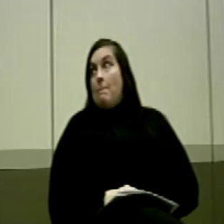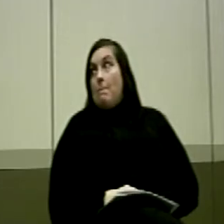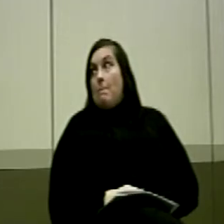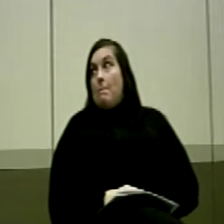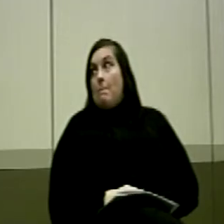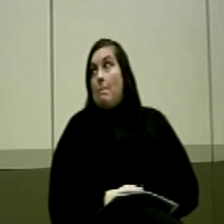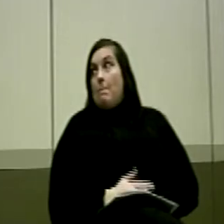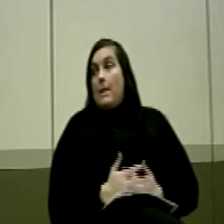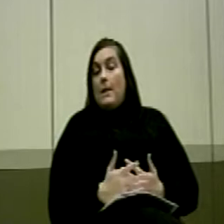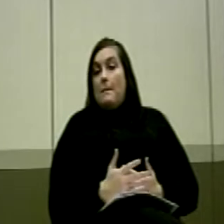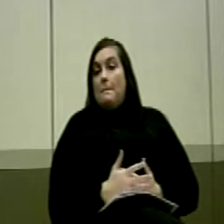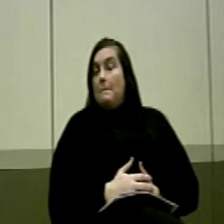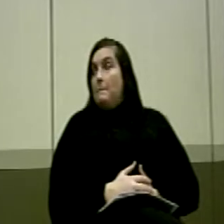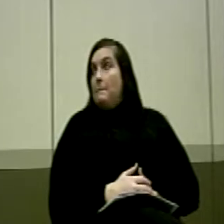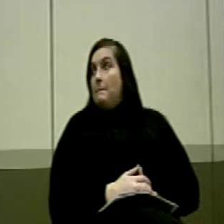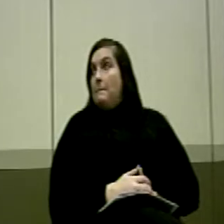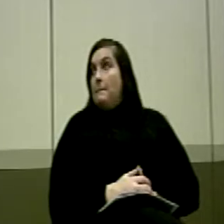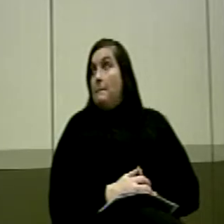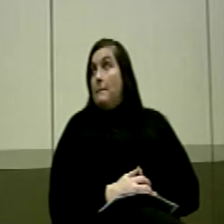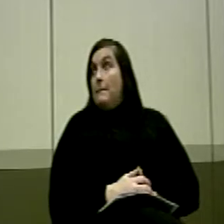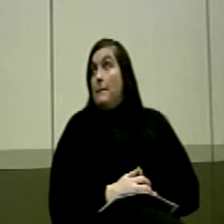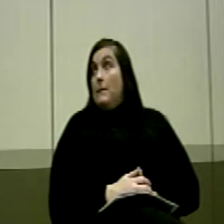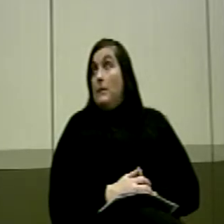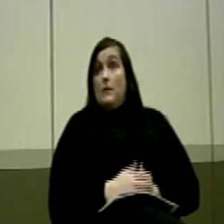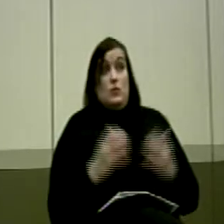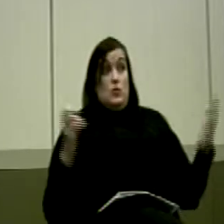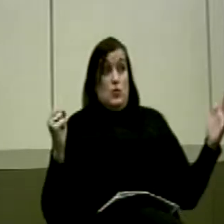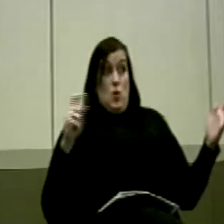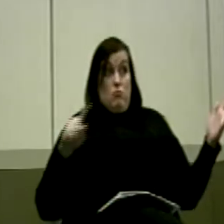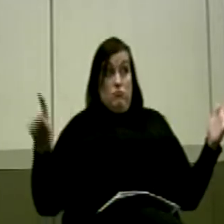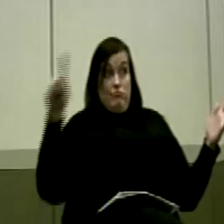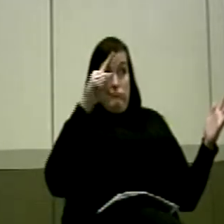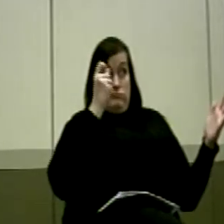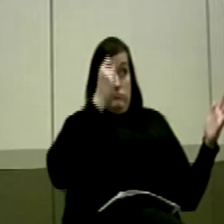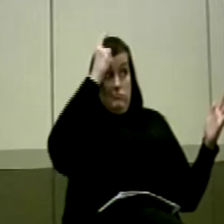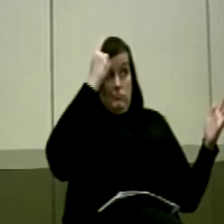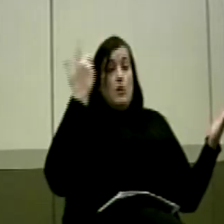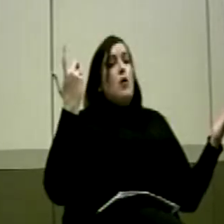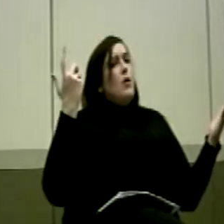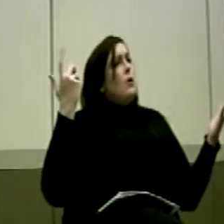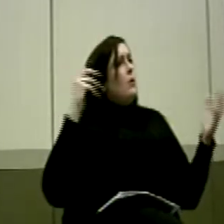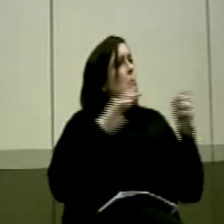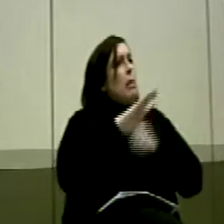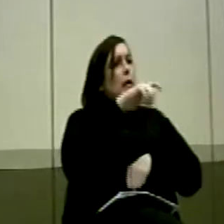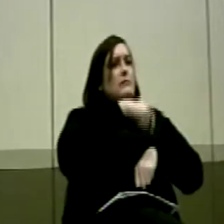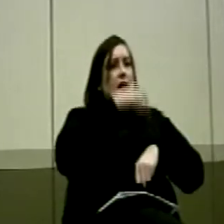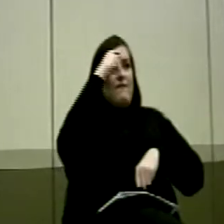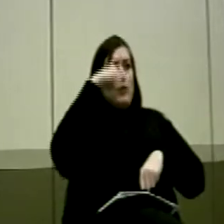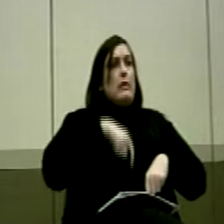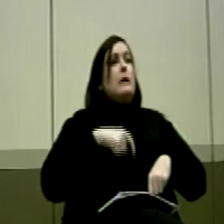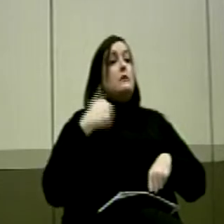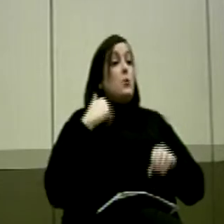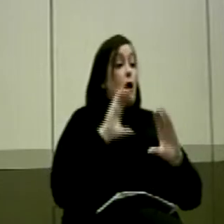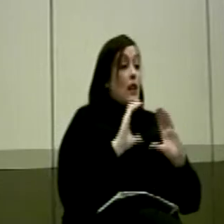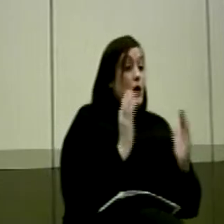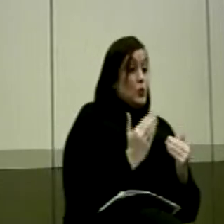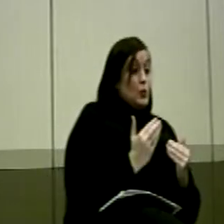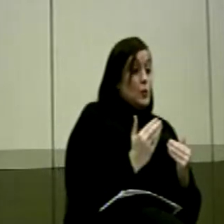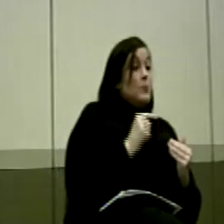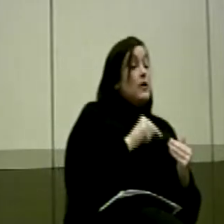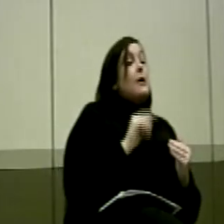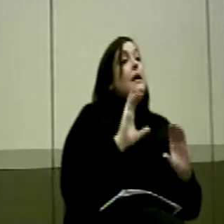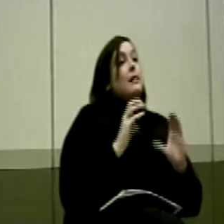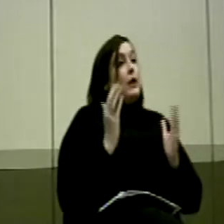So do you understand we don't need to take a lot of time for this because we're going to do a classroom, but we're going to look at a classroom behavior management system, and then later you'll see some handouts on like a social